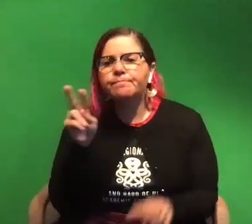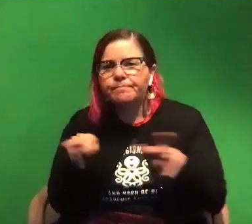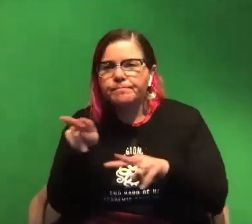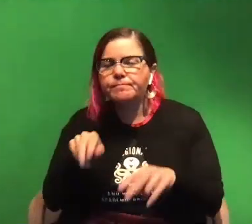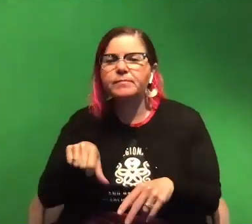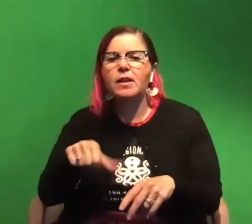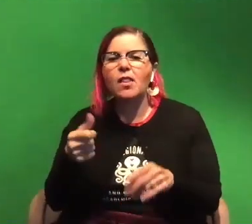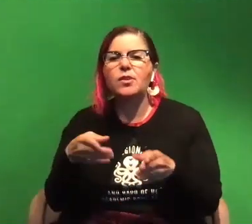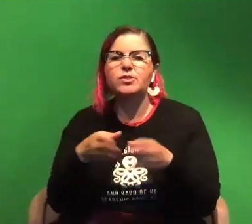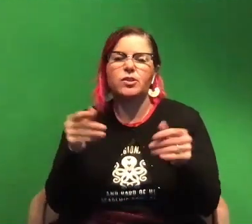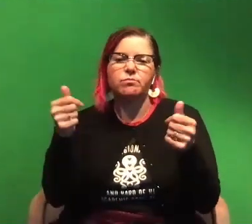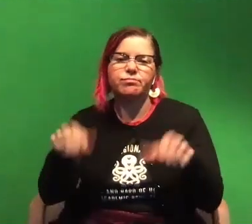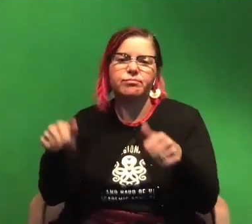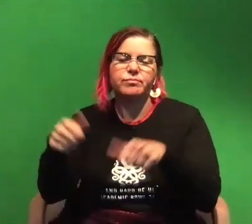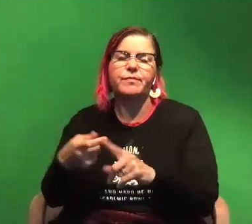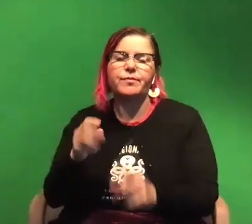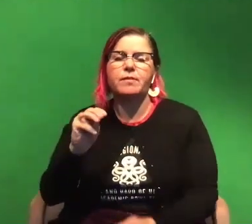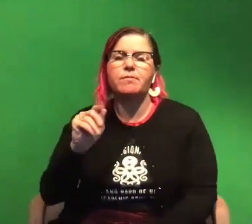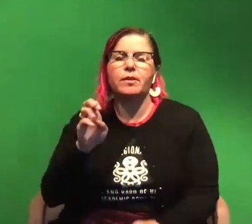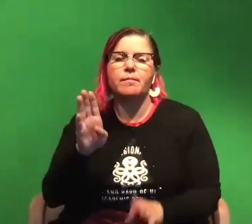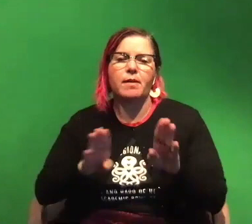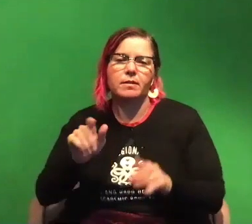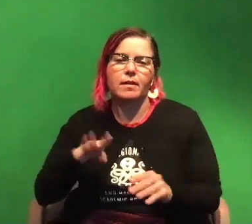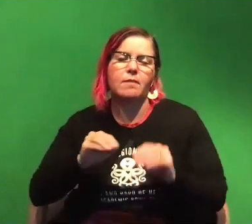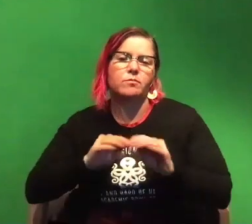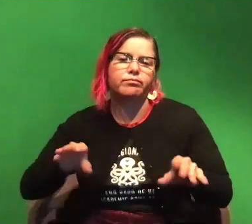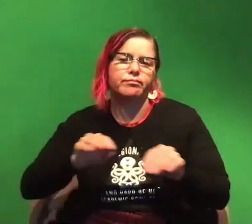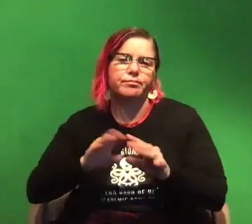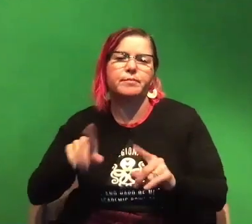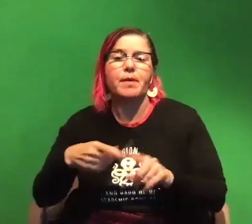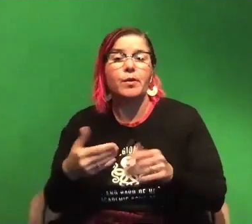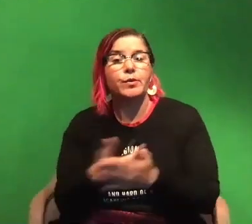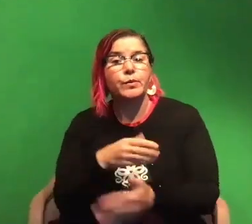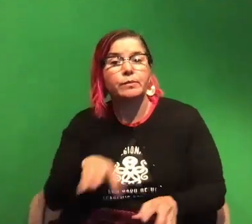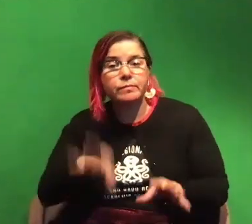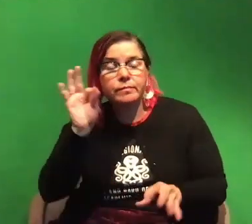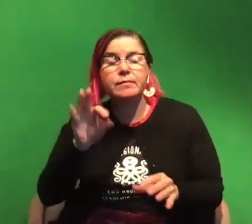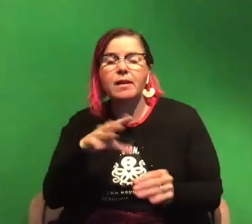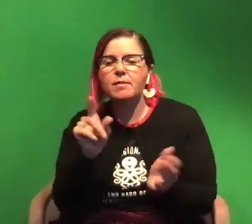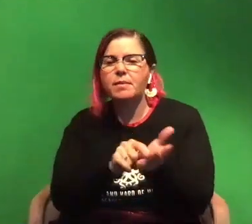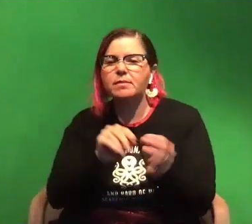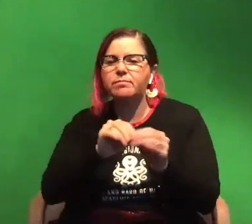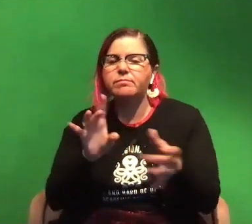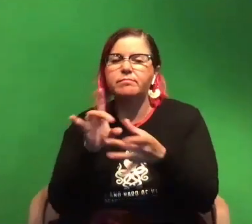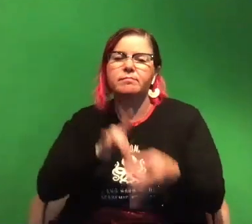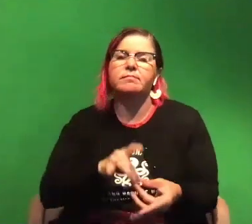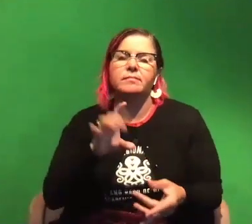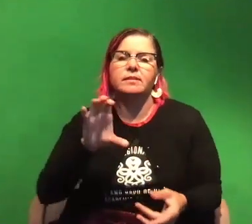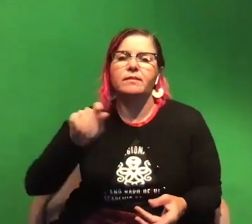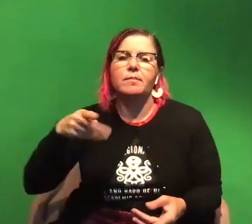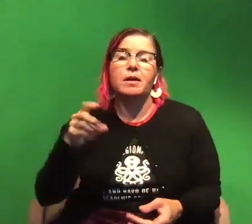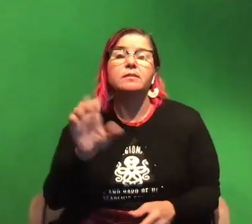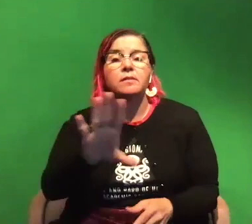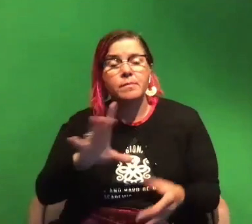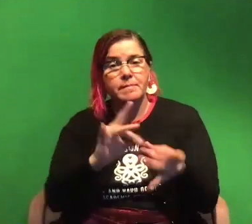other general postings that the Marine Biological Laboratory puts out about new discoveries and publications regarding cephalopods. I should also mention,